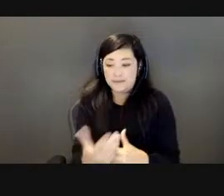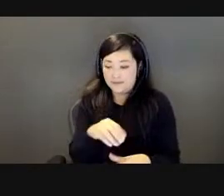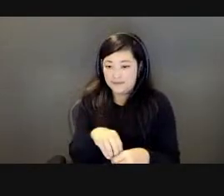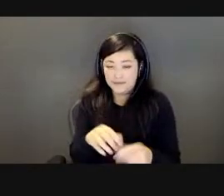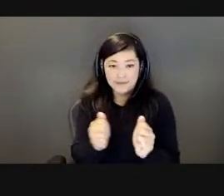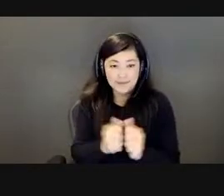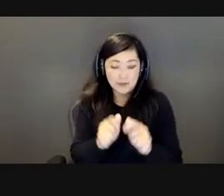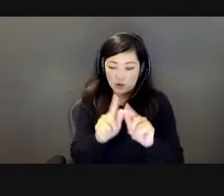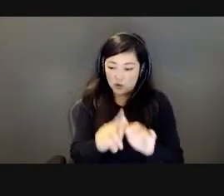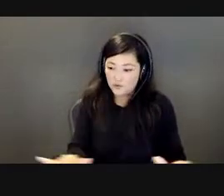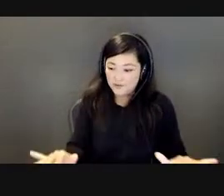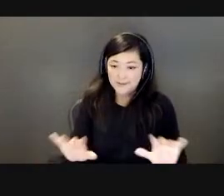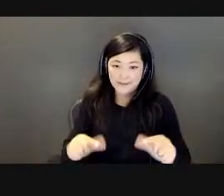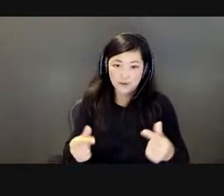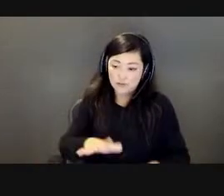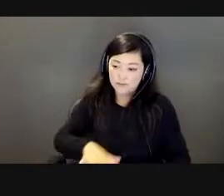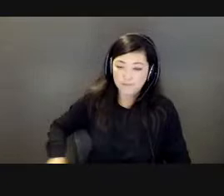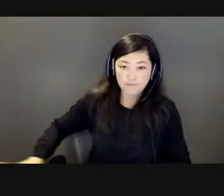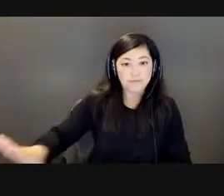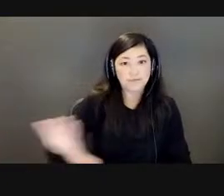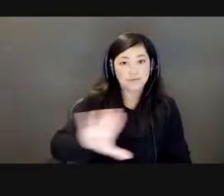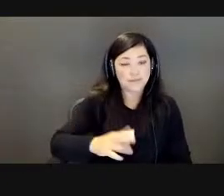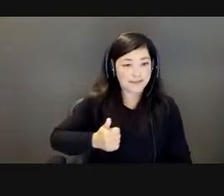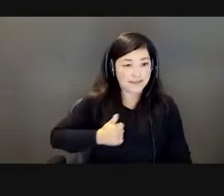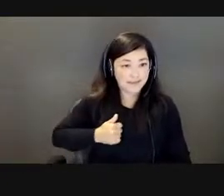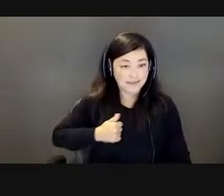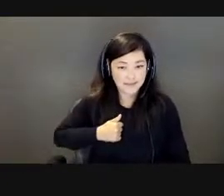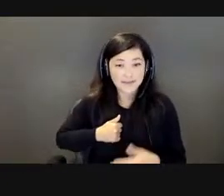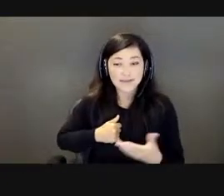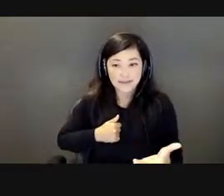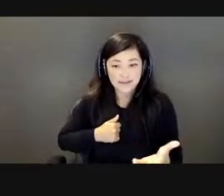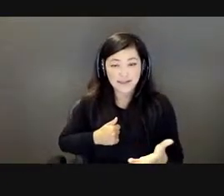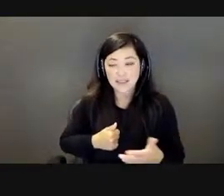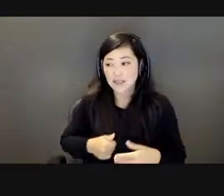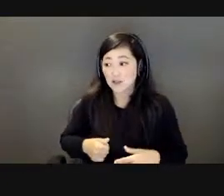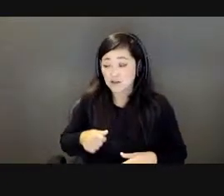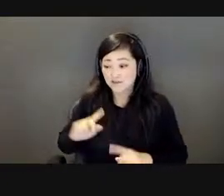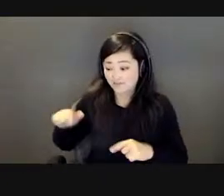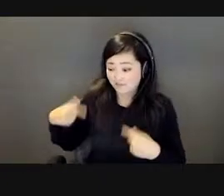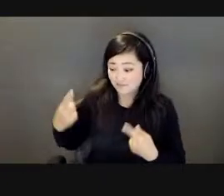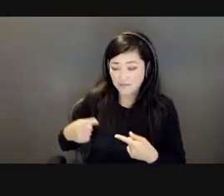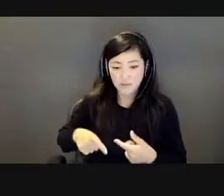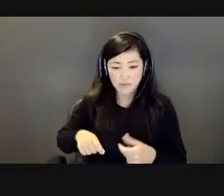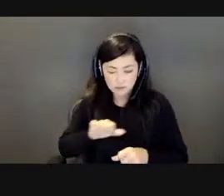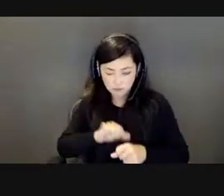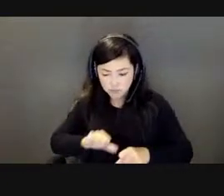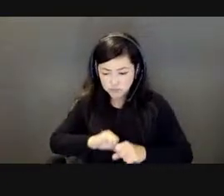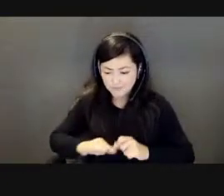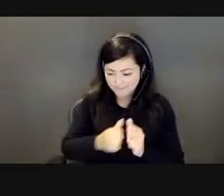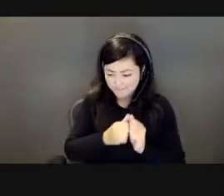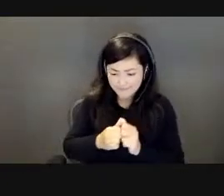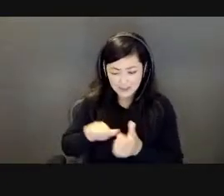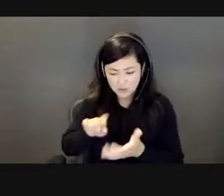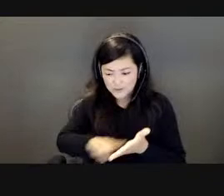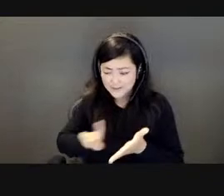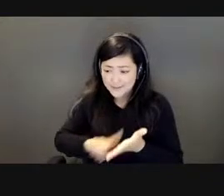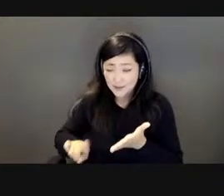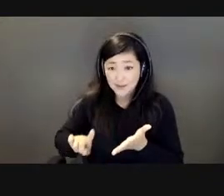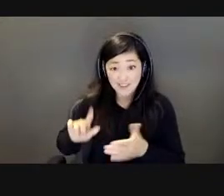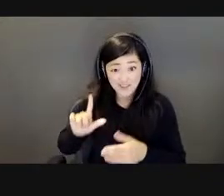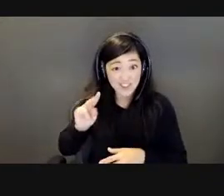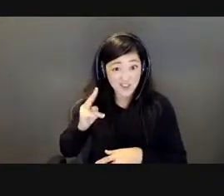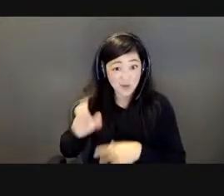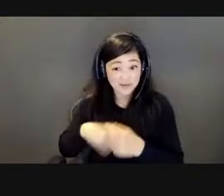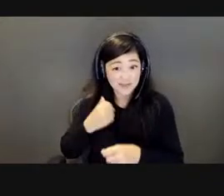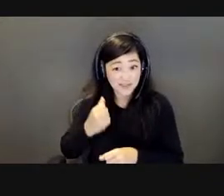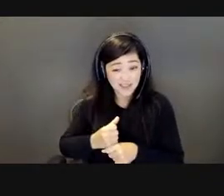diverse group from throughout Canada that has been working and researching for the last almost 2 years to get